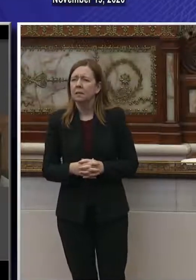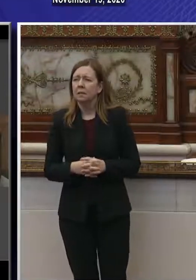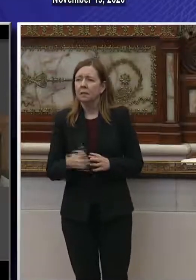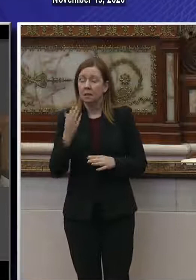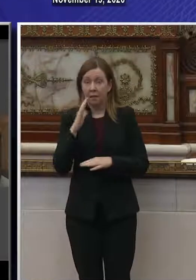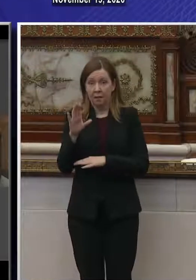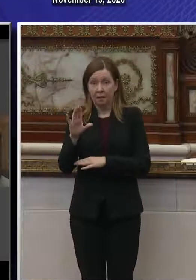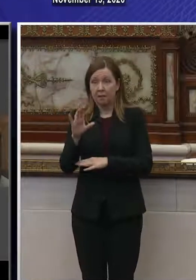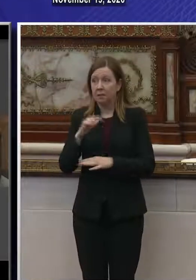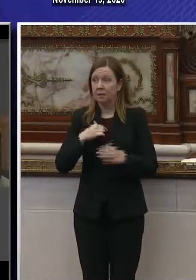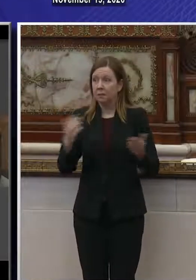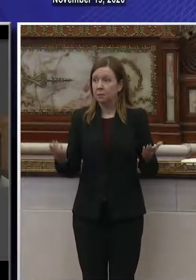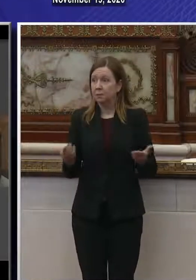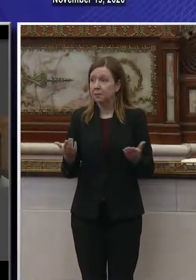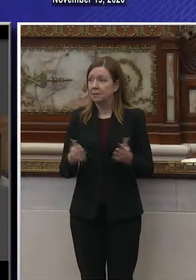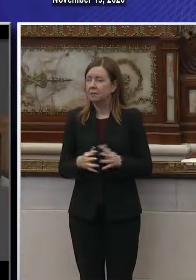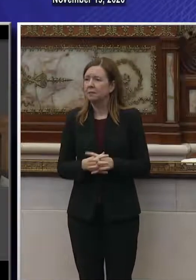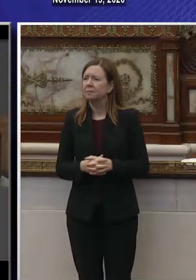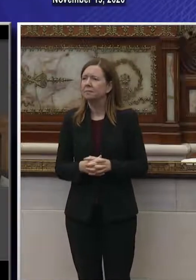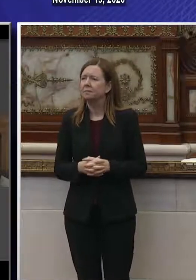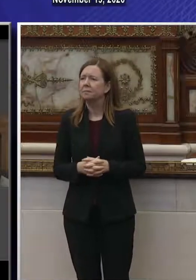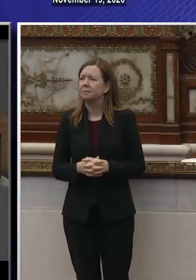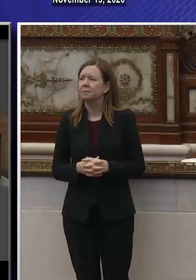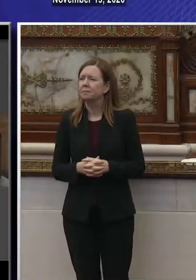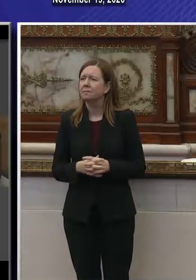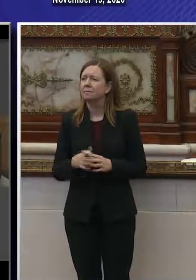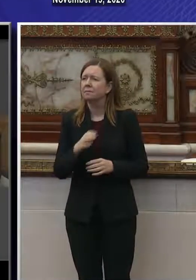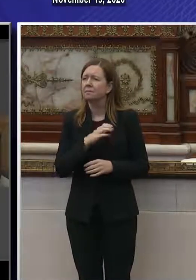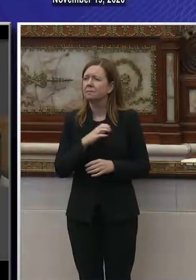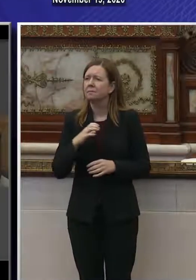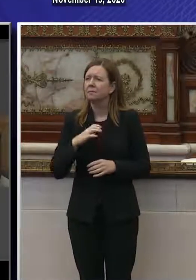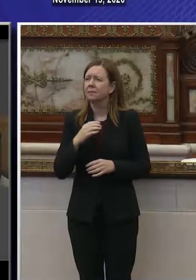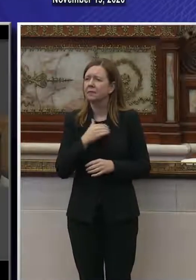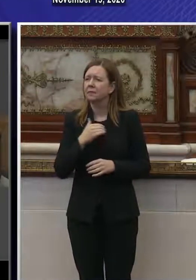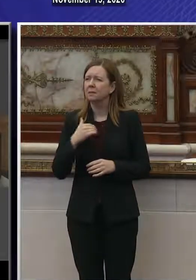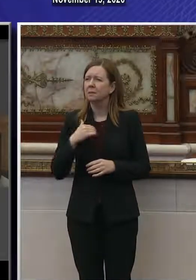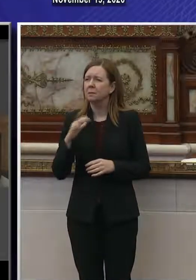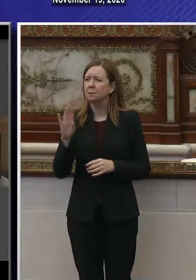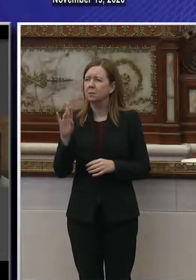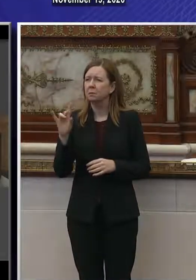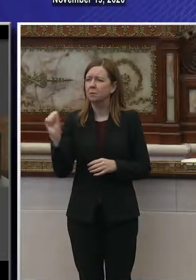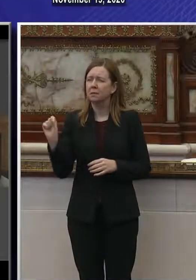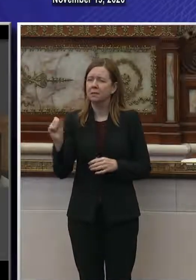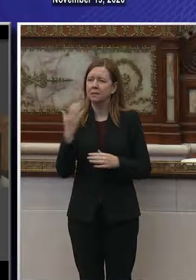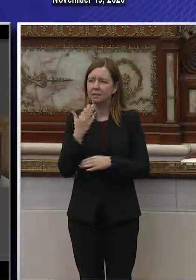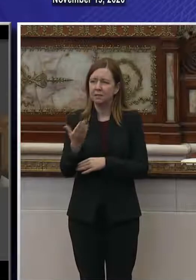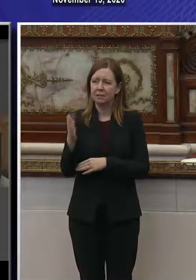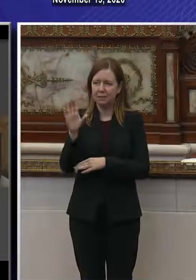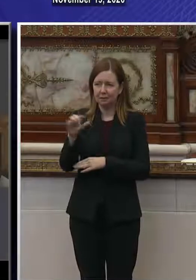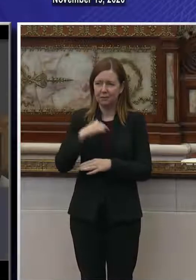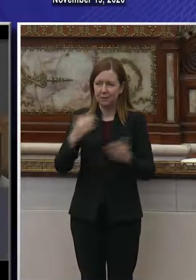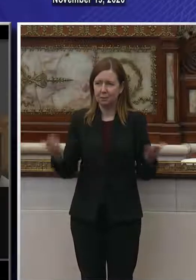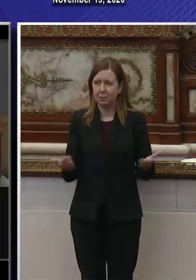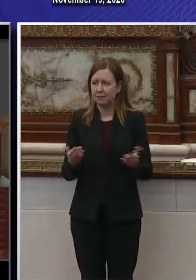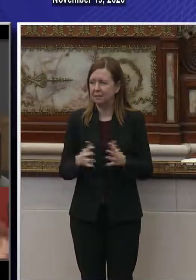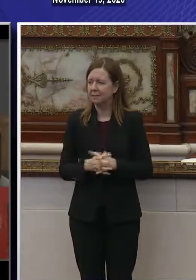Good afternoon. I'm present. Council Member Brooks. Good afternoon. I'm present.